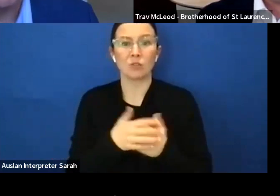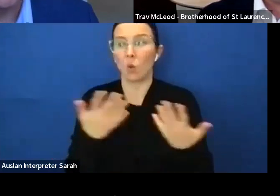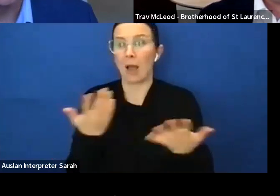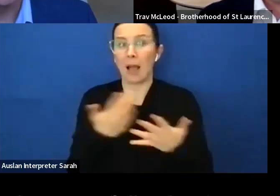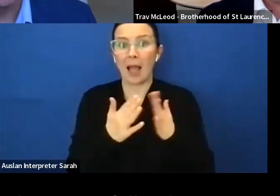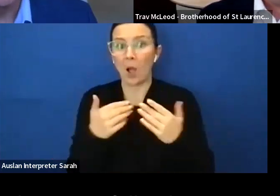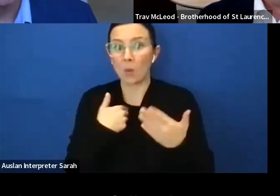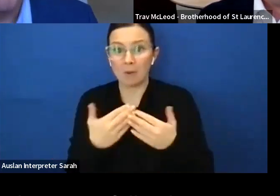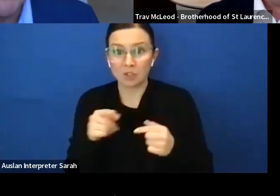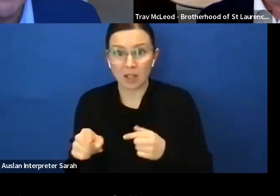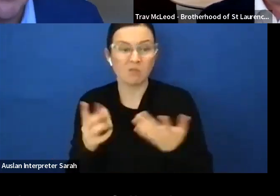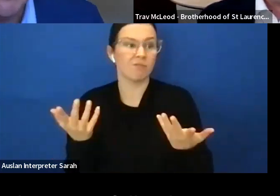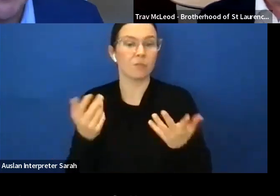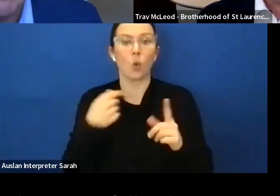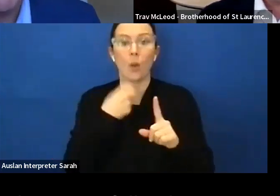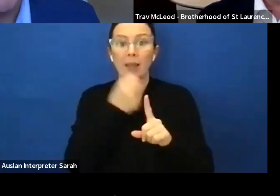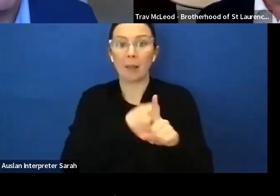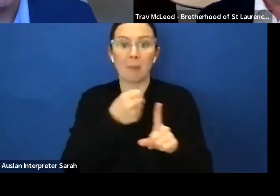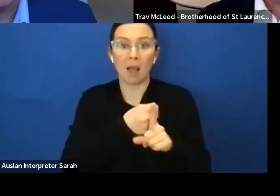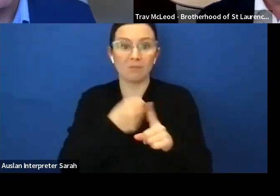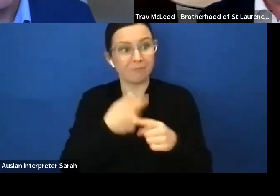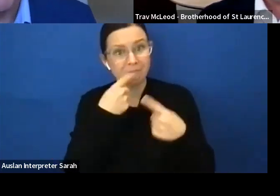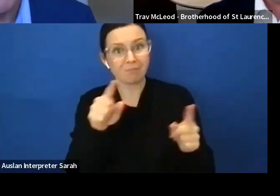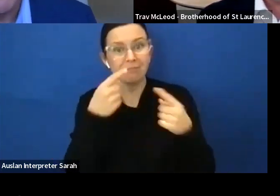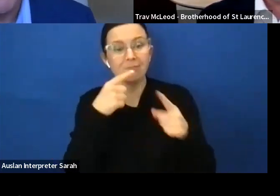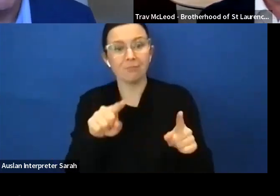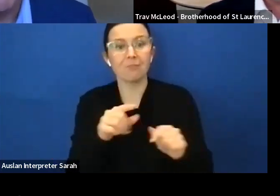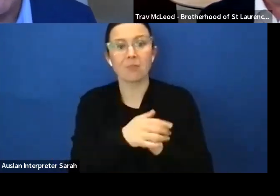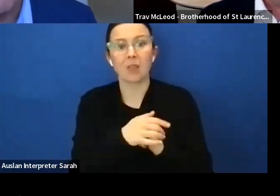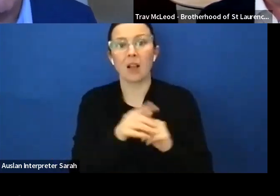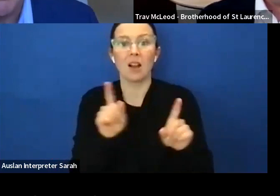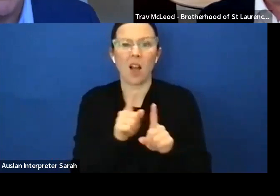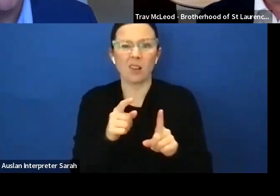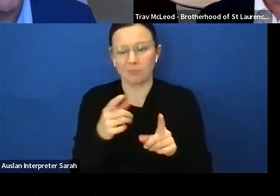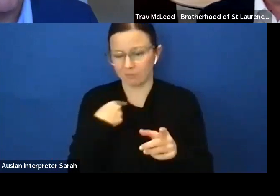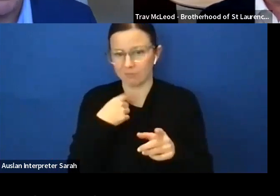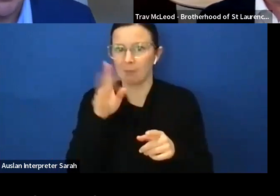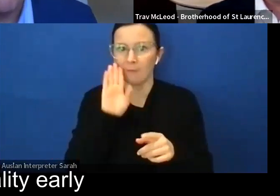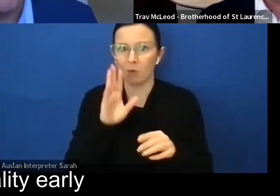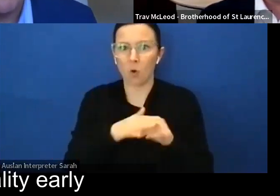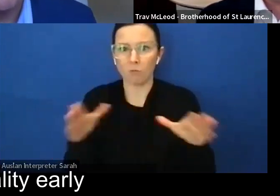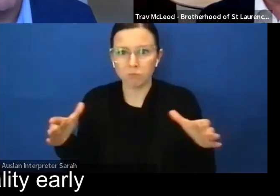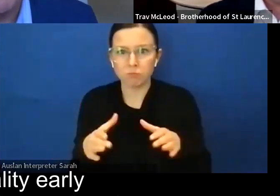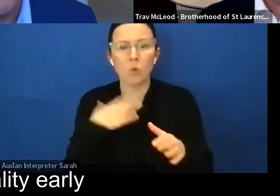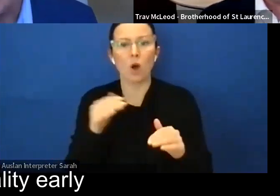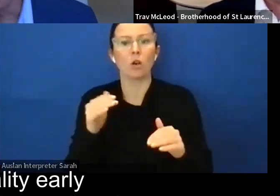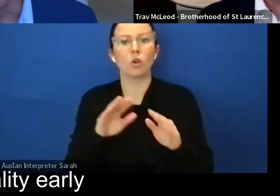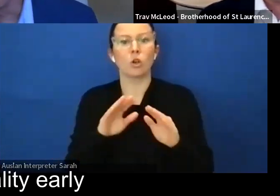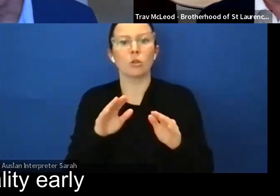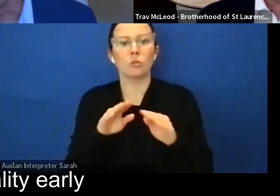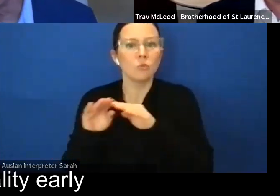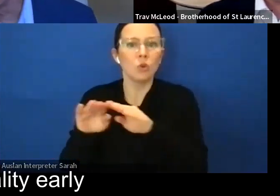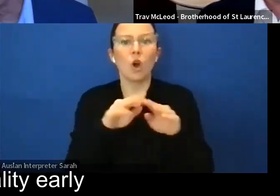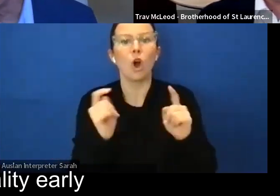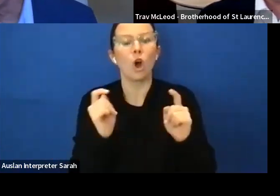we've campaigned purposefully about, as I said, a single message. We want a universal, high quality early